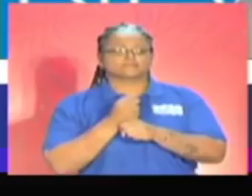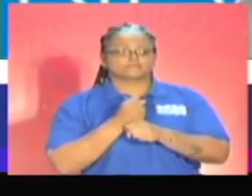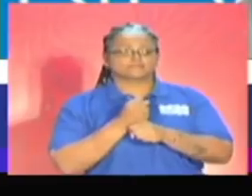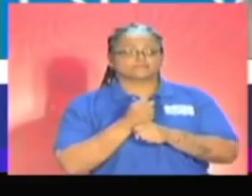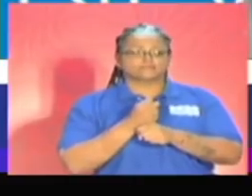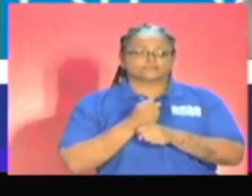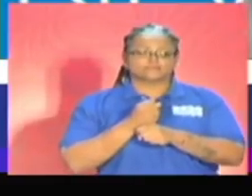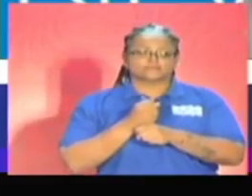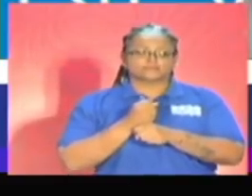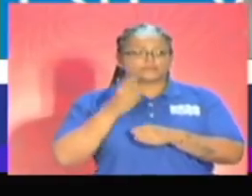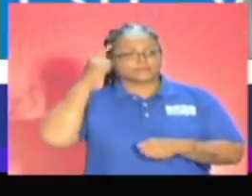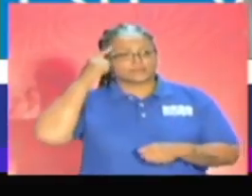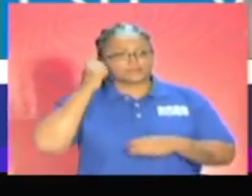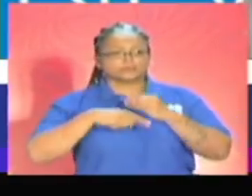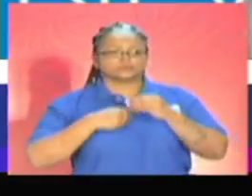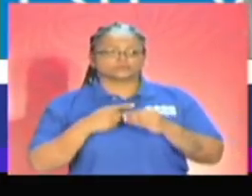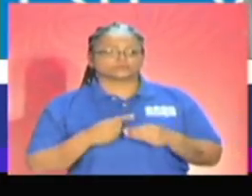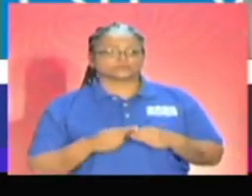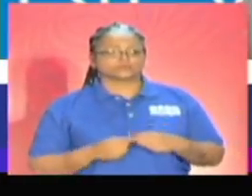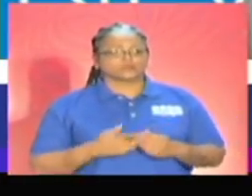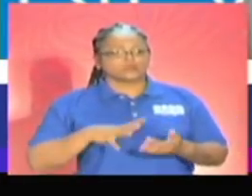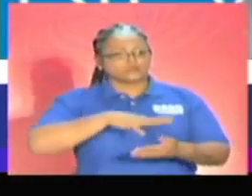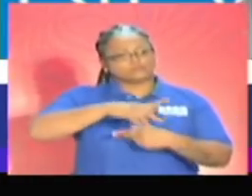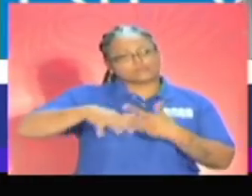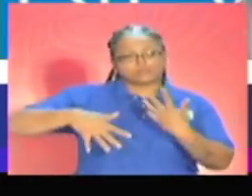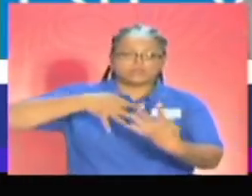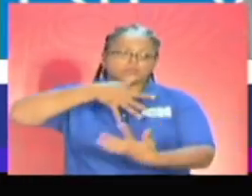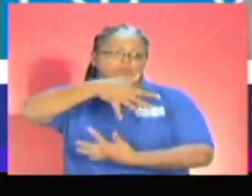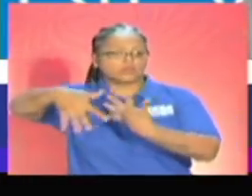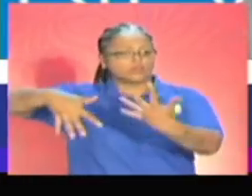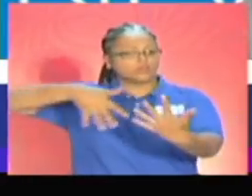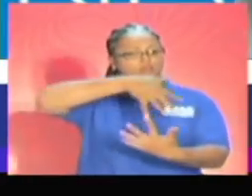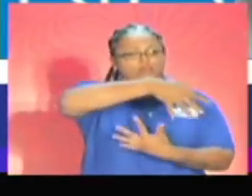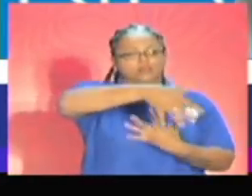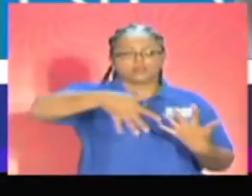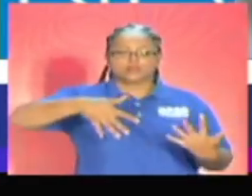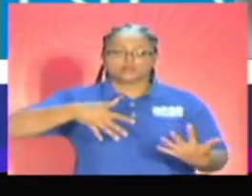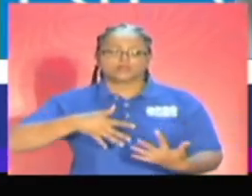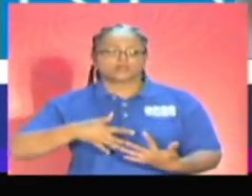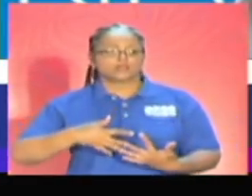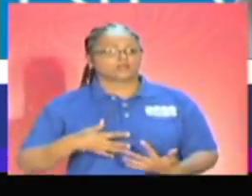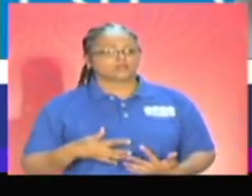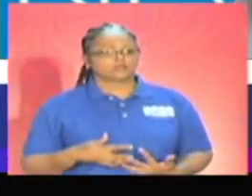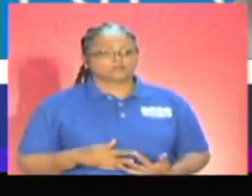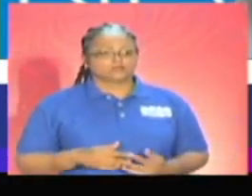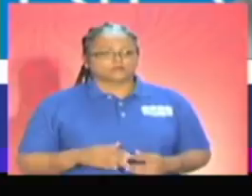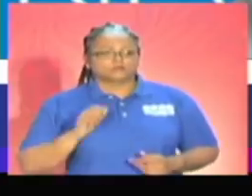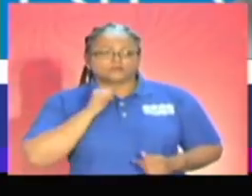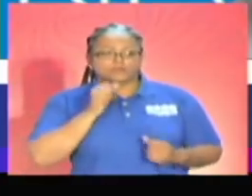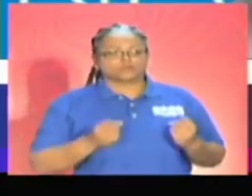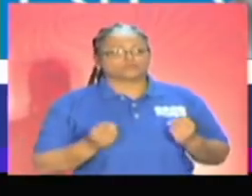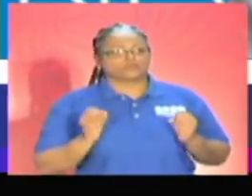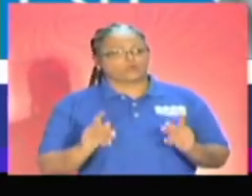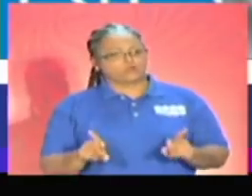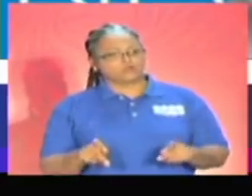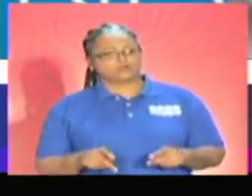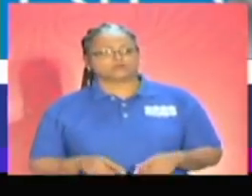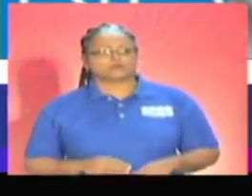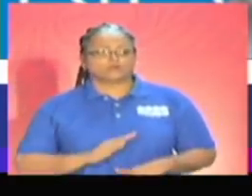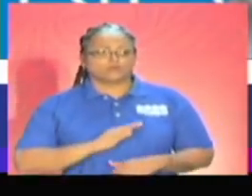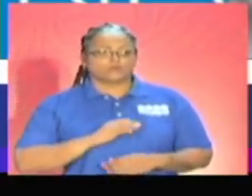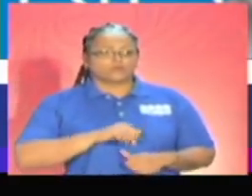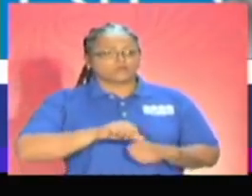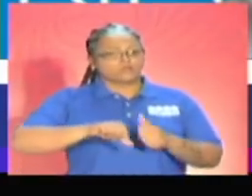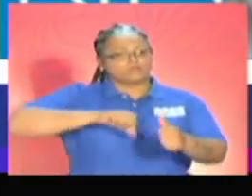an issue, you know, to physically deal with other children their age and things. What advice you have for parents who may want to, you